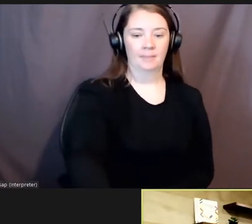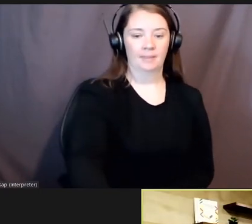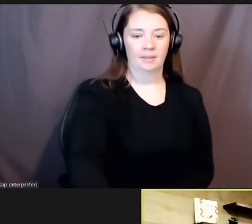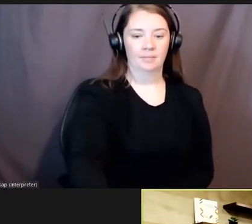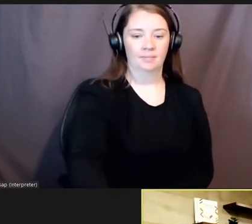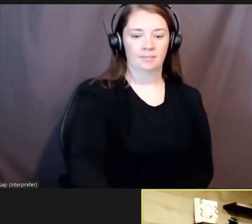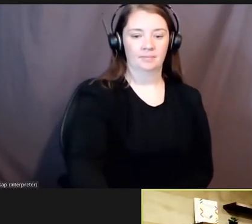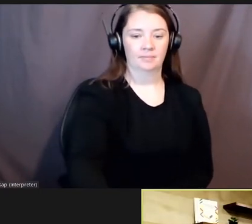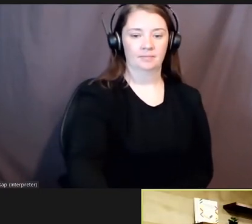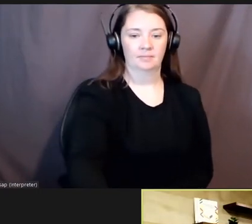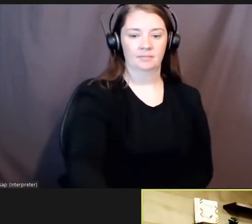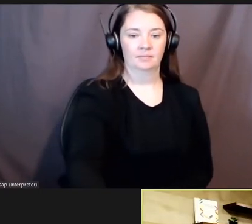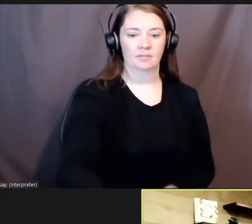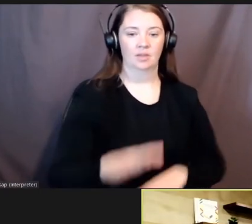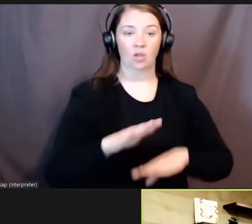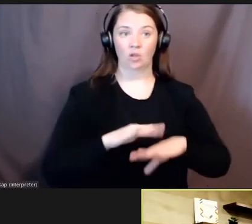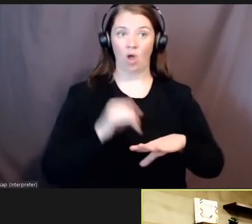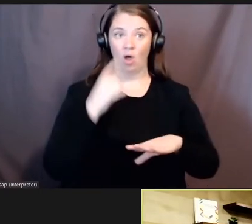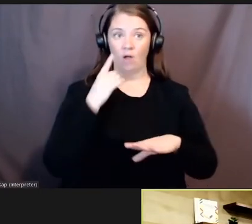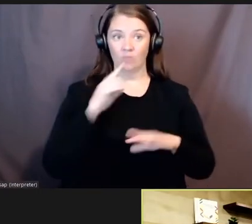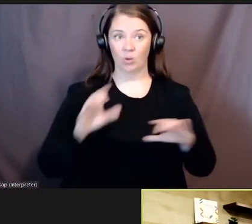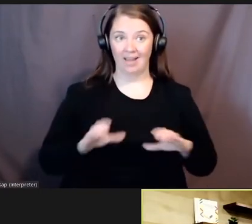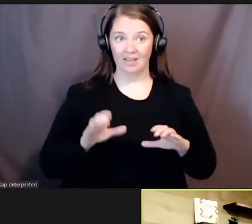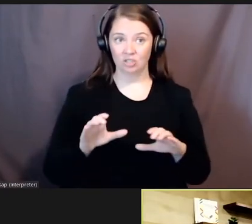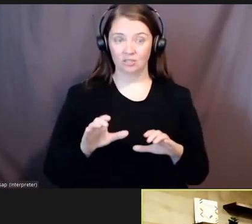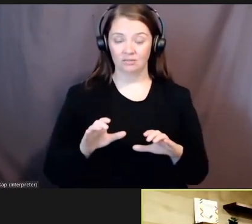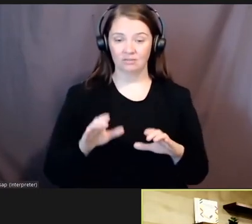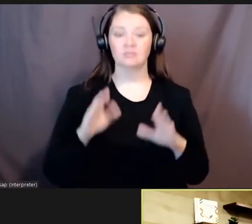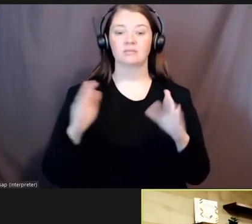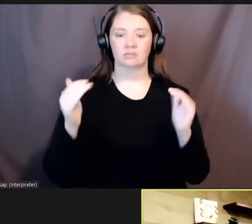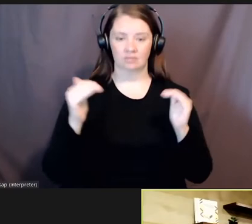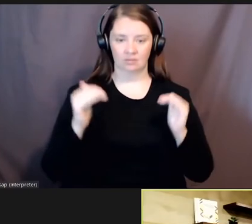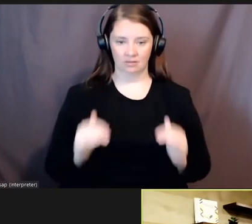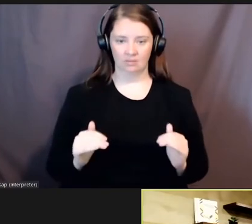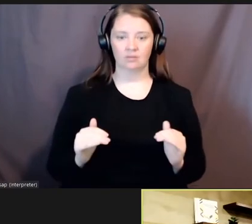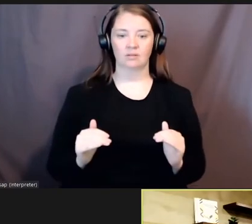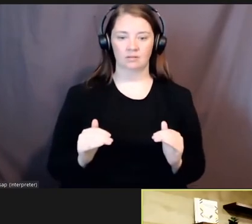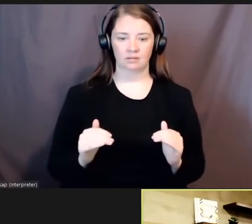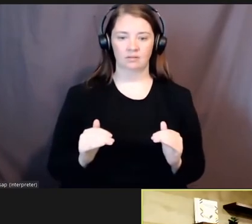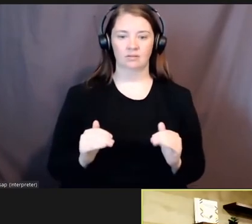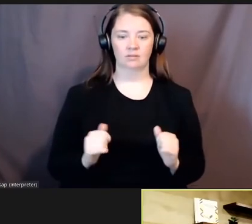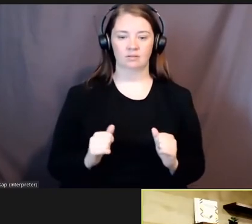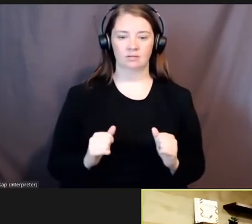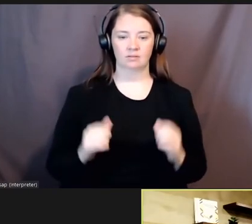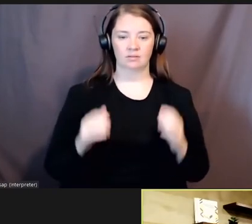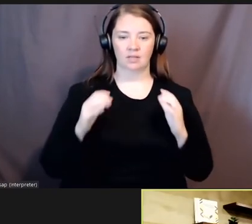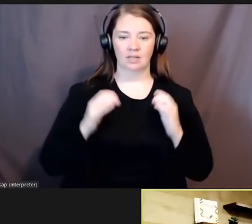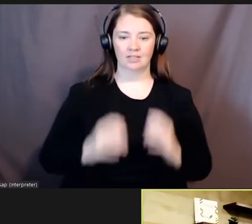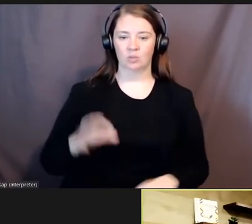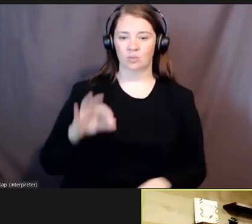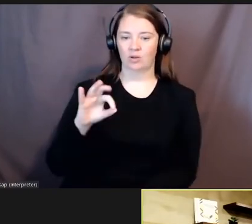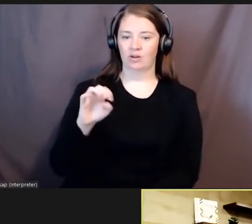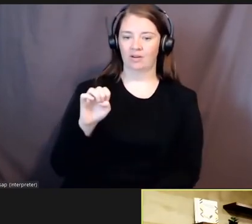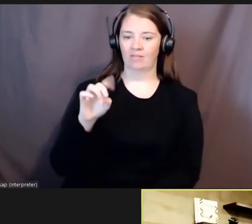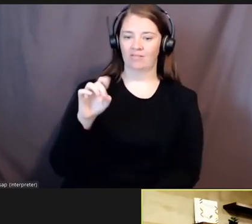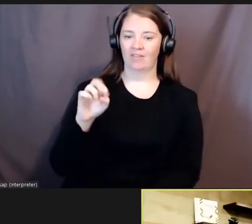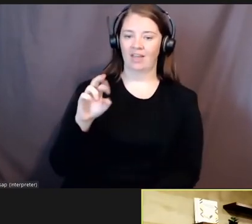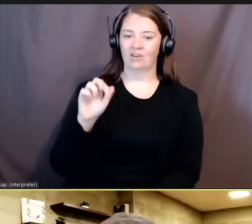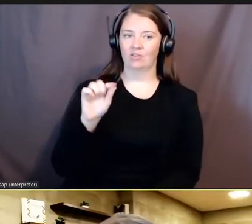Call for action. So let's move on to the Consumer Federation of